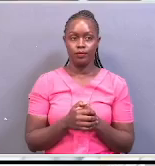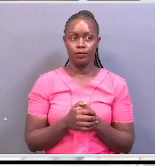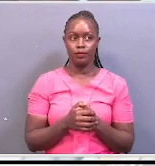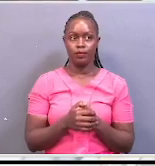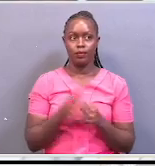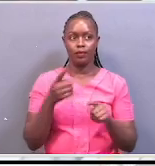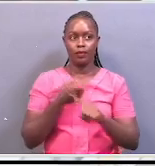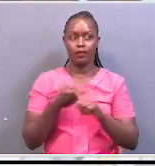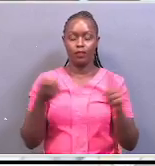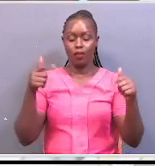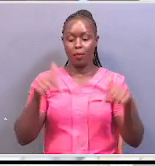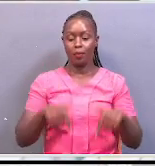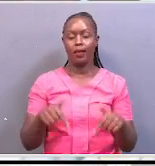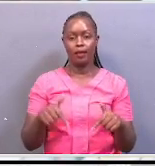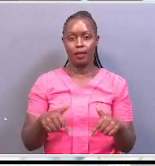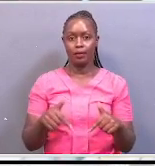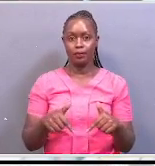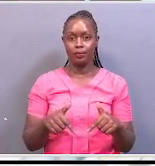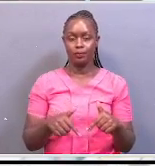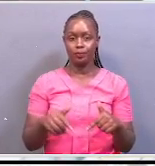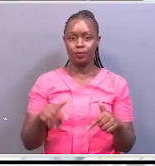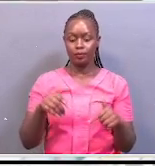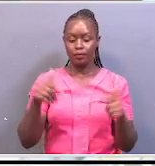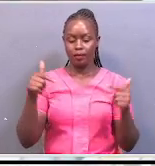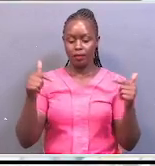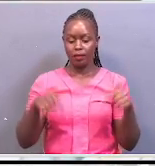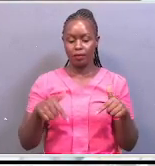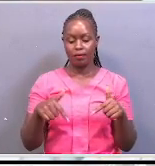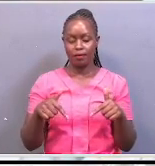kutoka hapa Thongori hapa